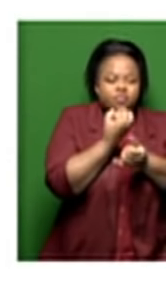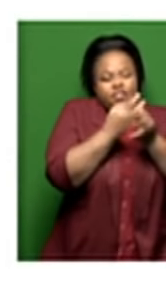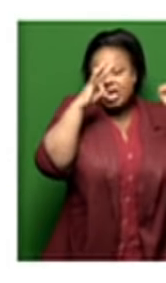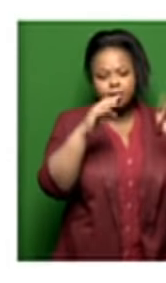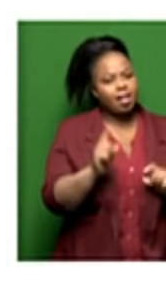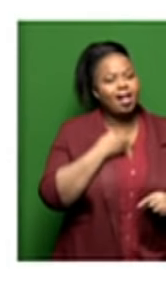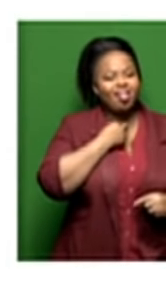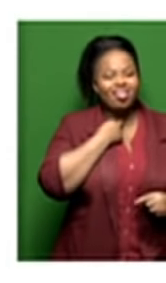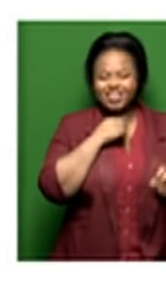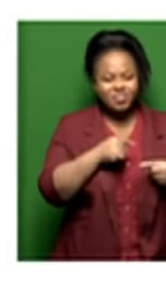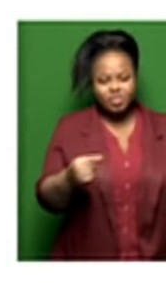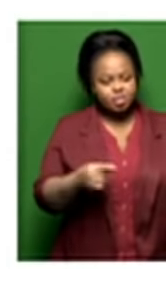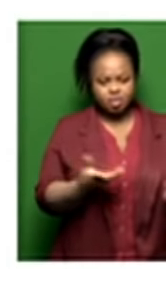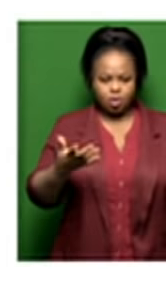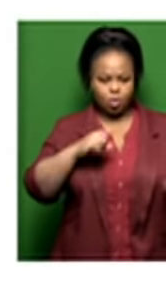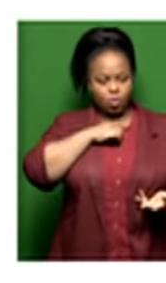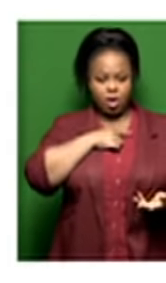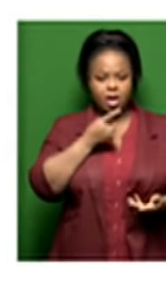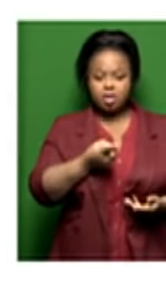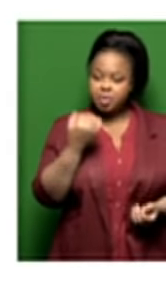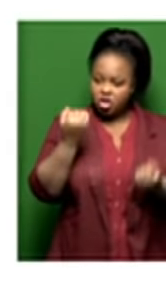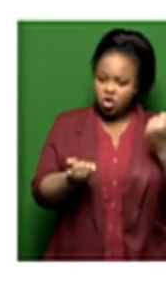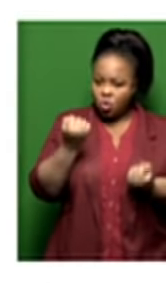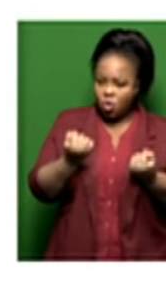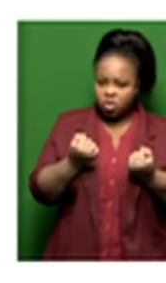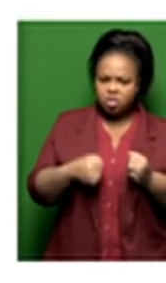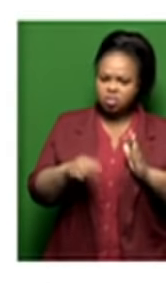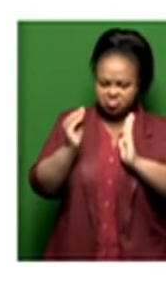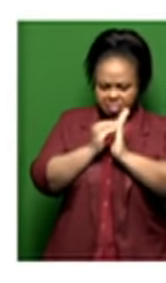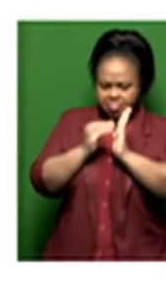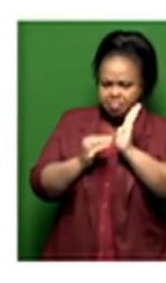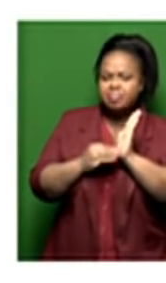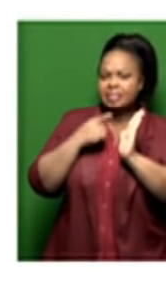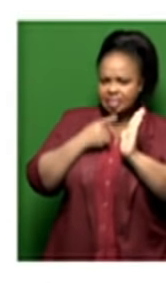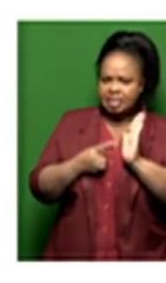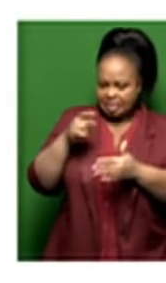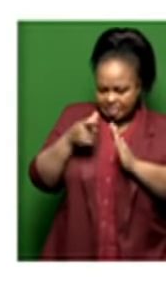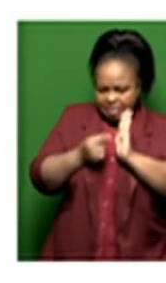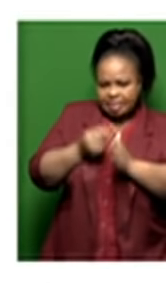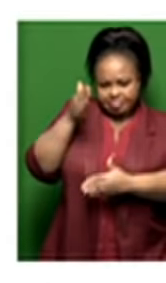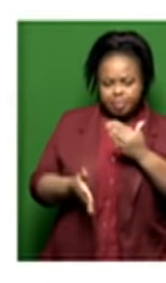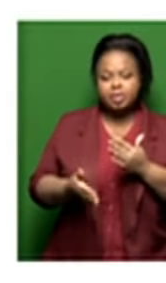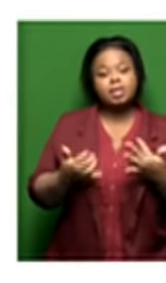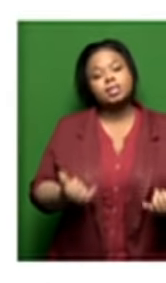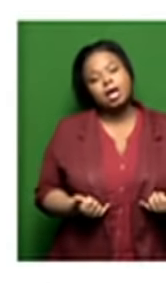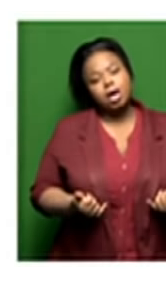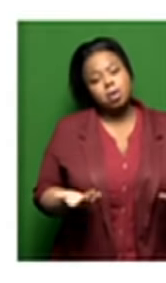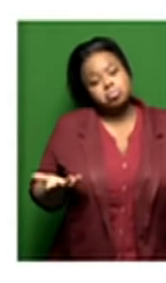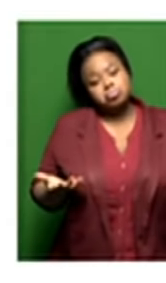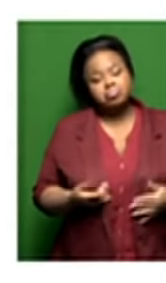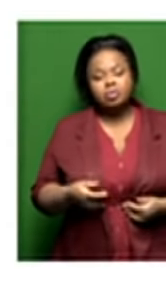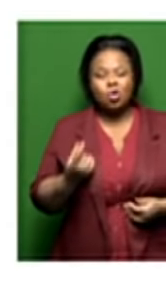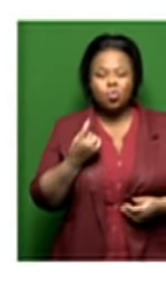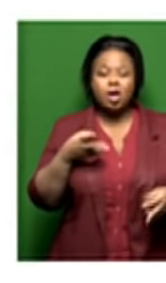of freedom past the time that the court stipulated he should be incarcerated. So now what is being left now, it is the